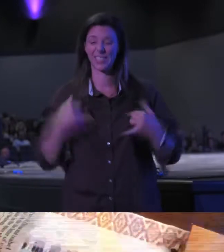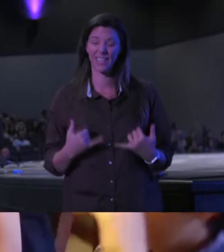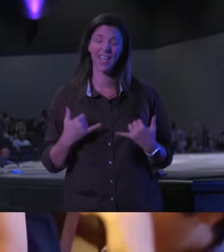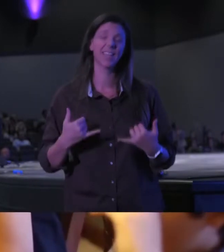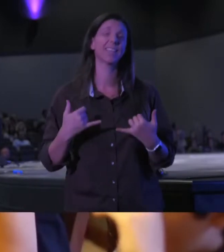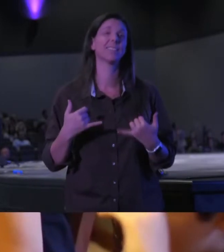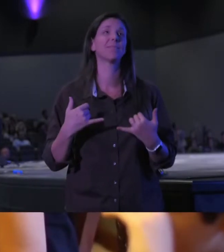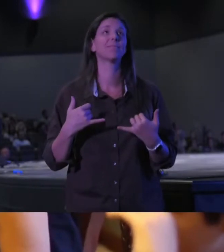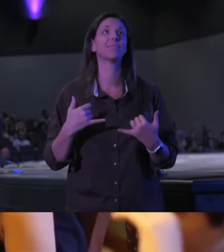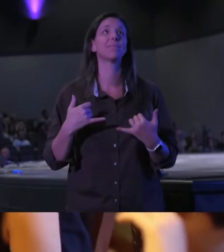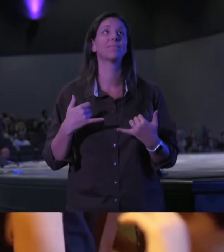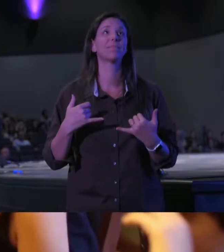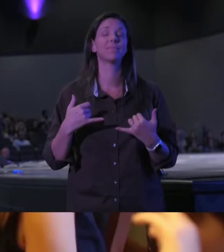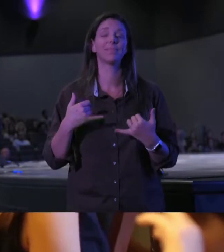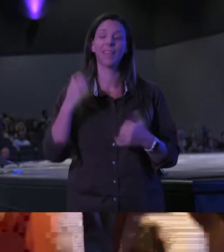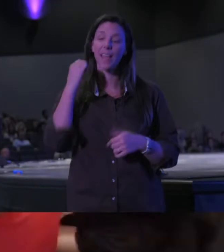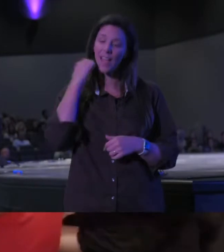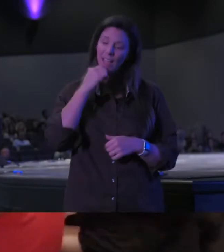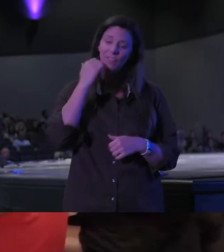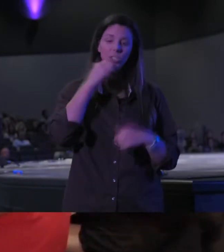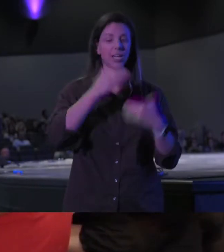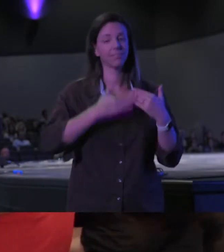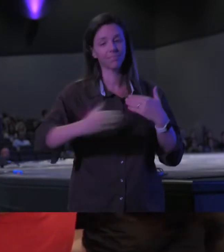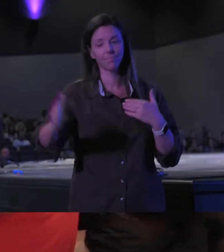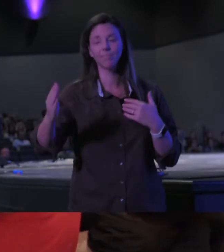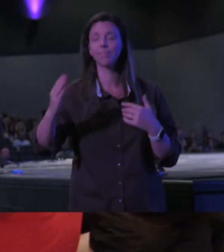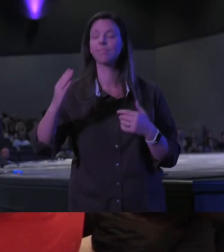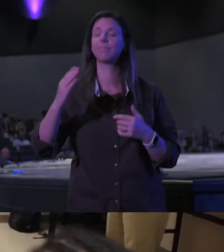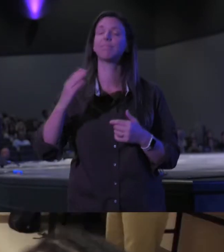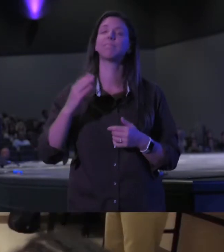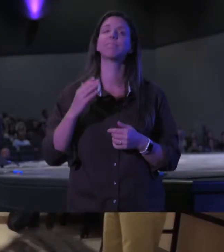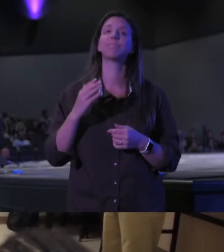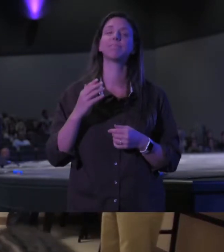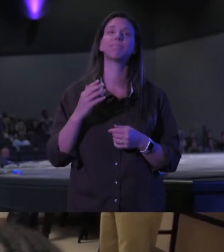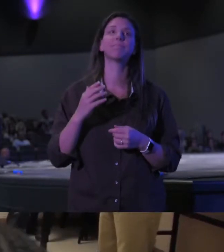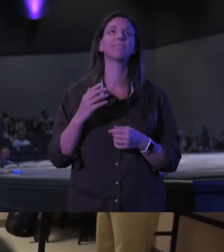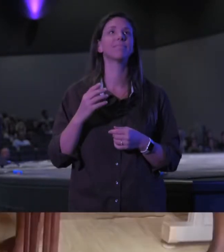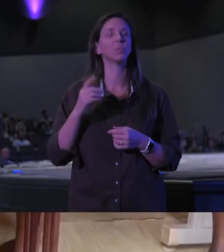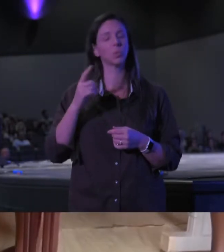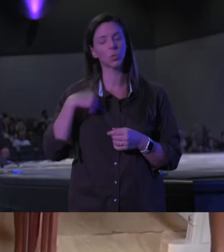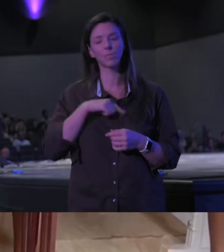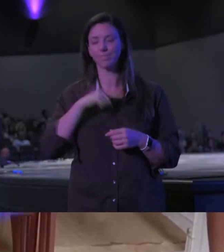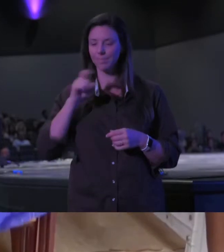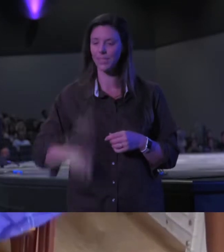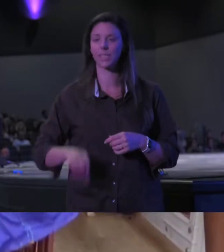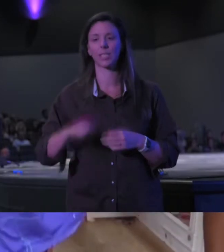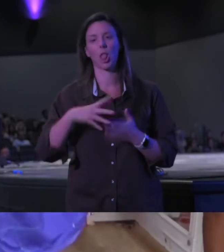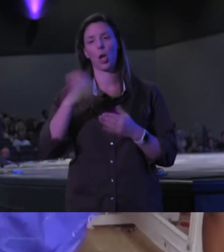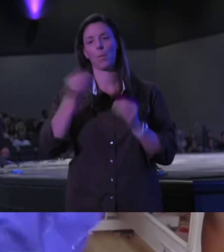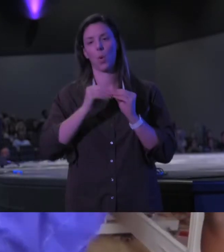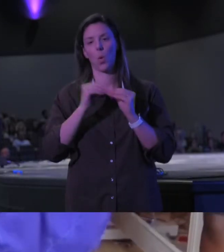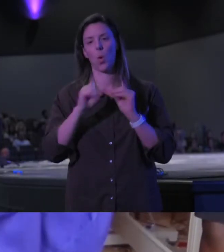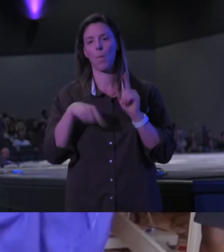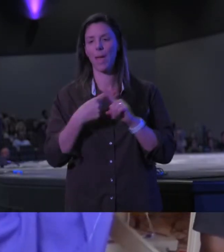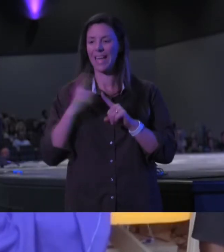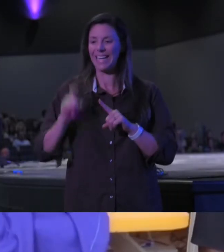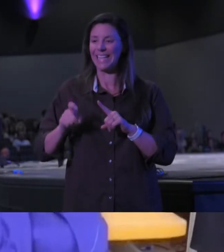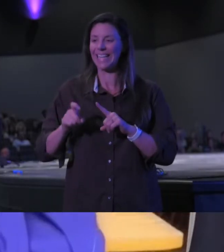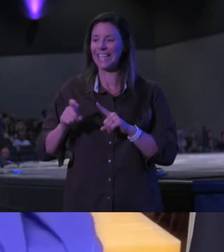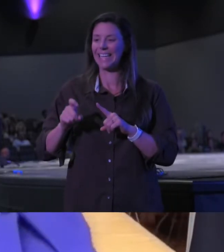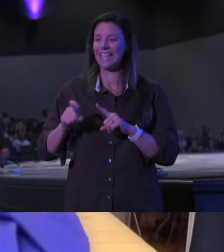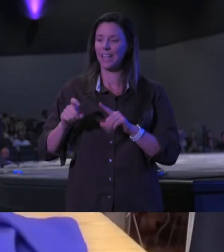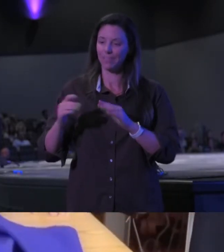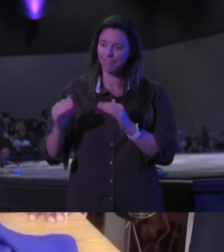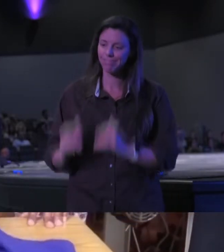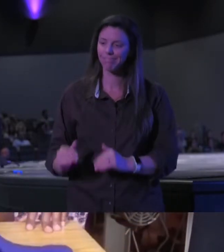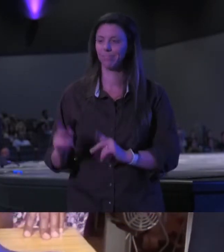today and every day after. We must learn more about the needs of the vulnerable. We must advocate.